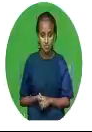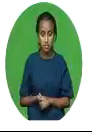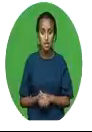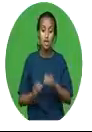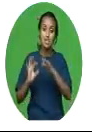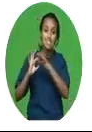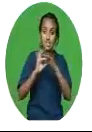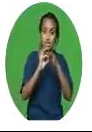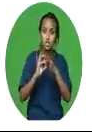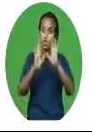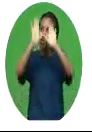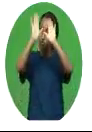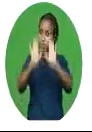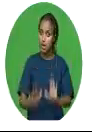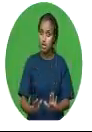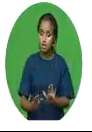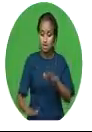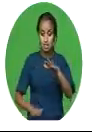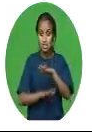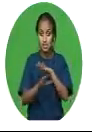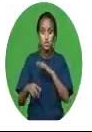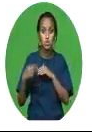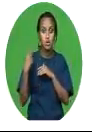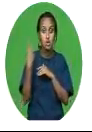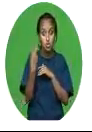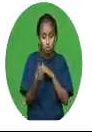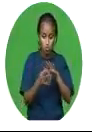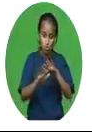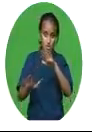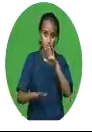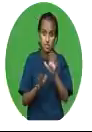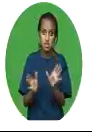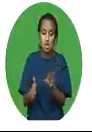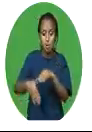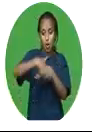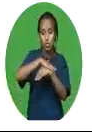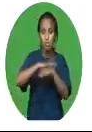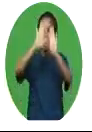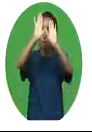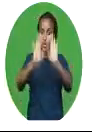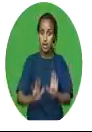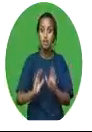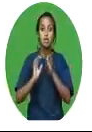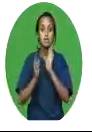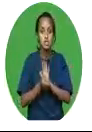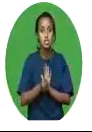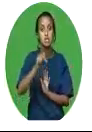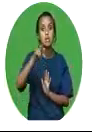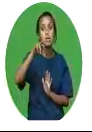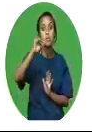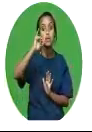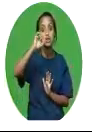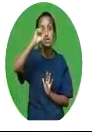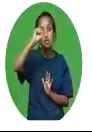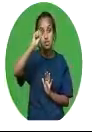The intersection of plane surfaces, when two surfaces bounded by planes such as prism